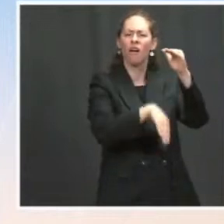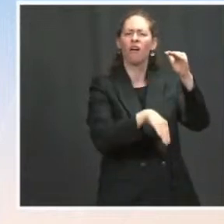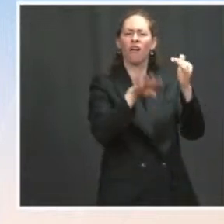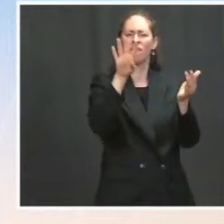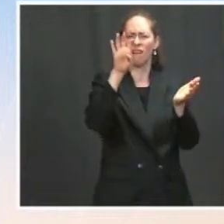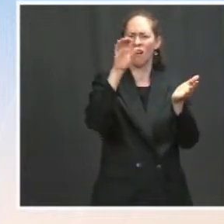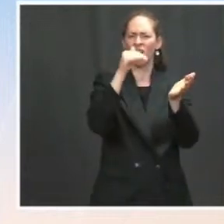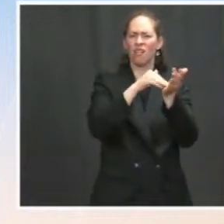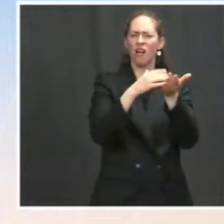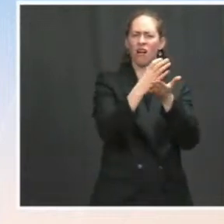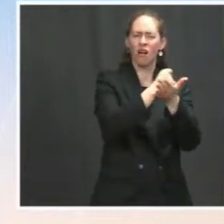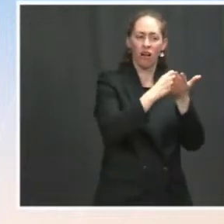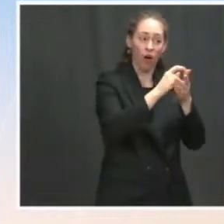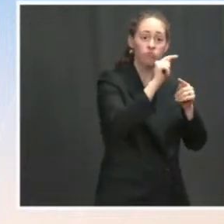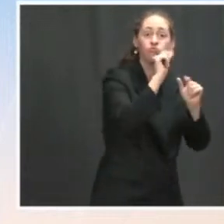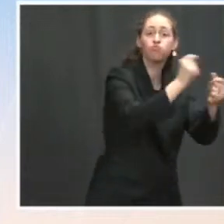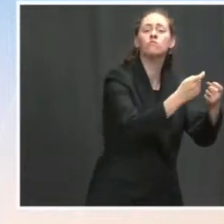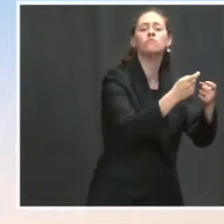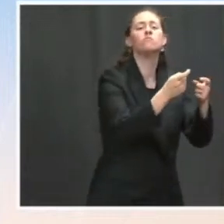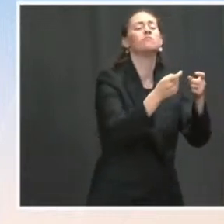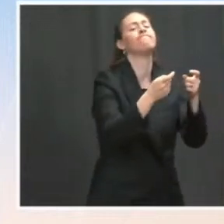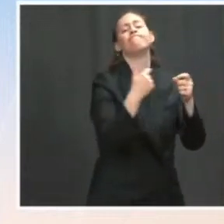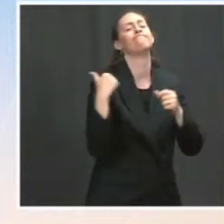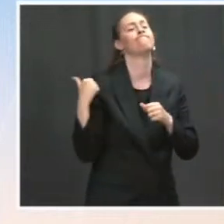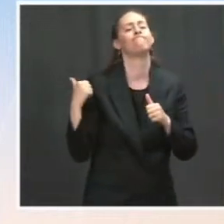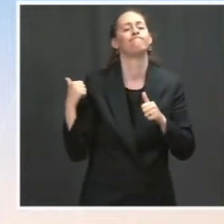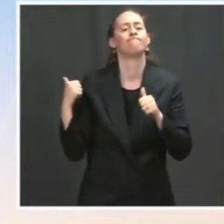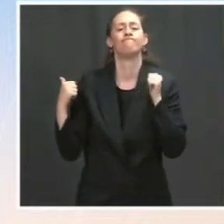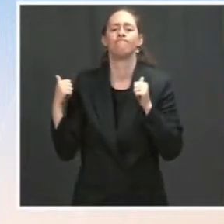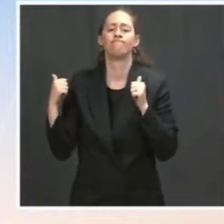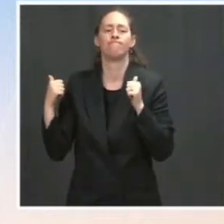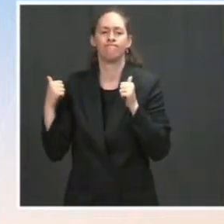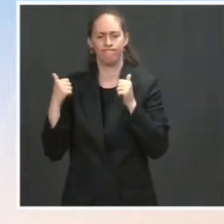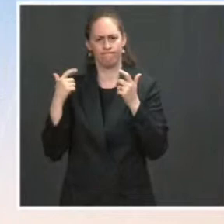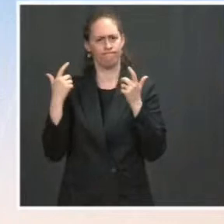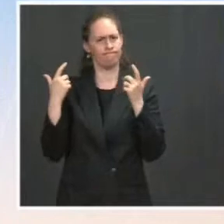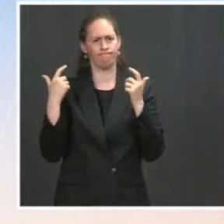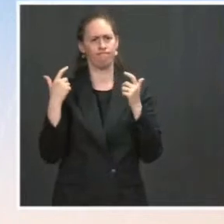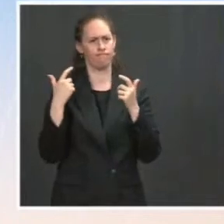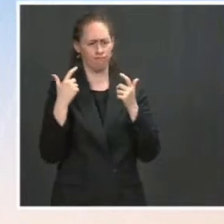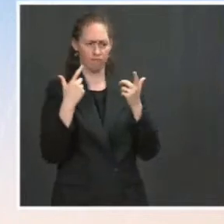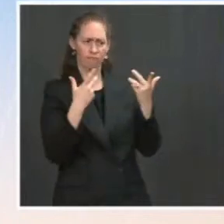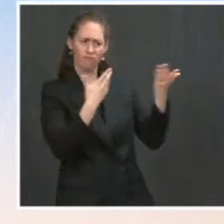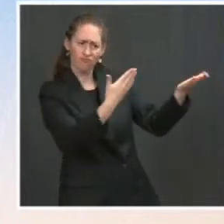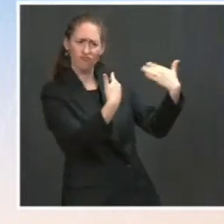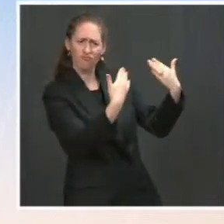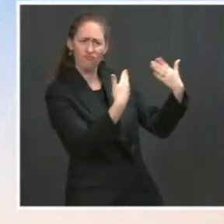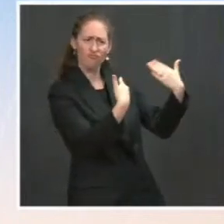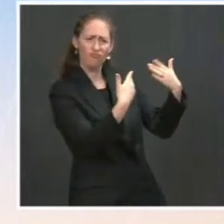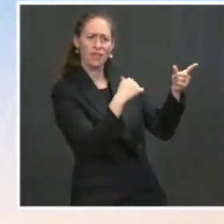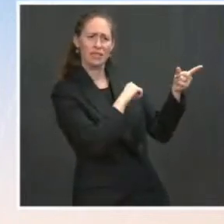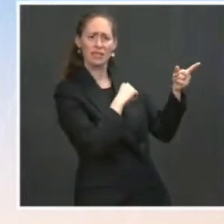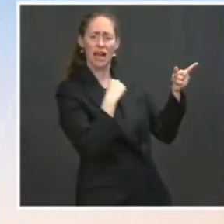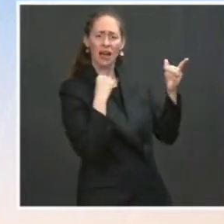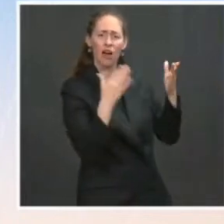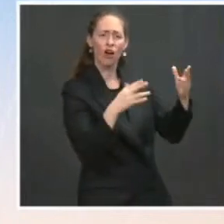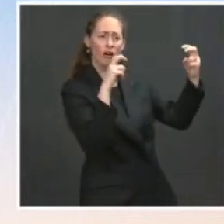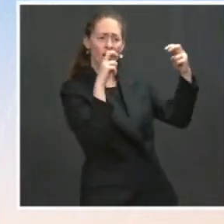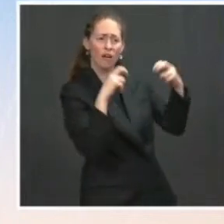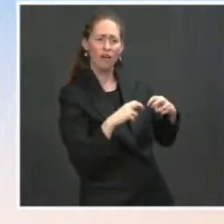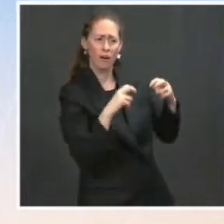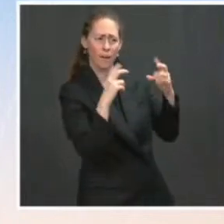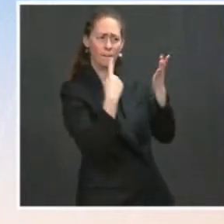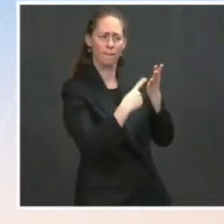by the fact that he invited Senator Capito and a group of members to meet with him in the White House later this week. He's